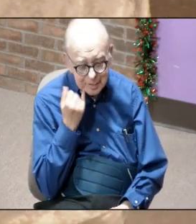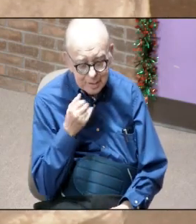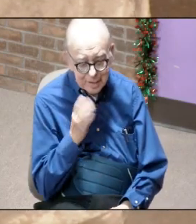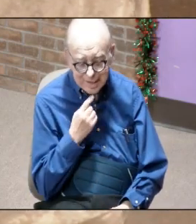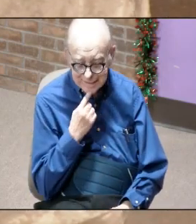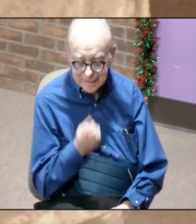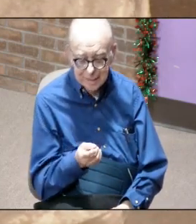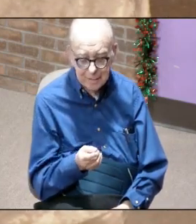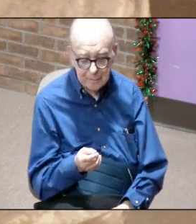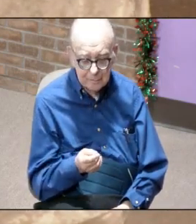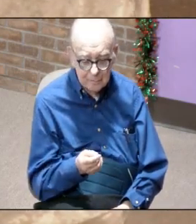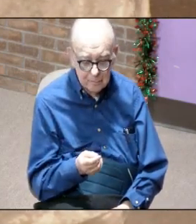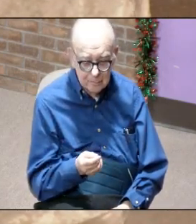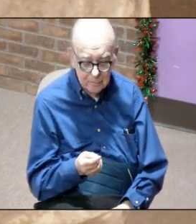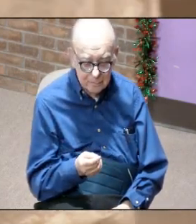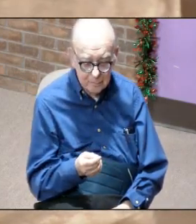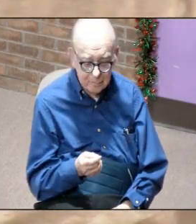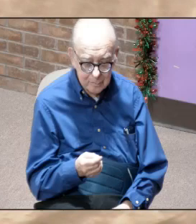God said